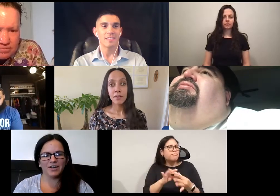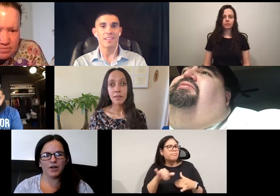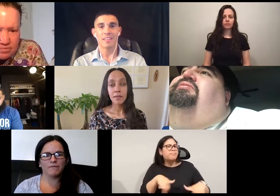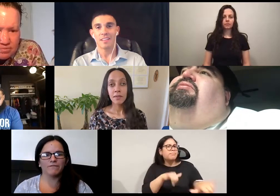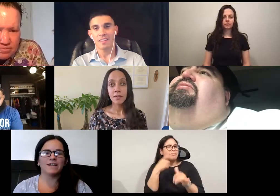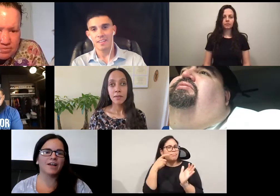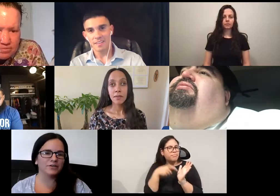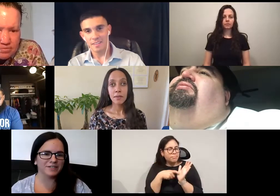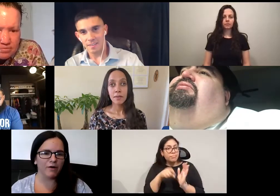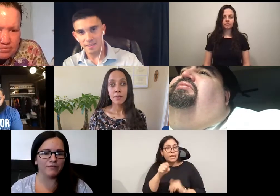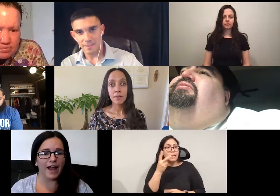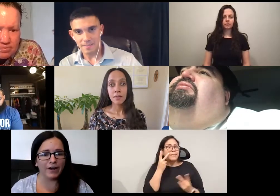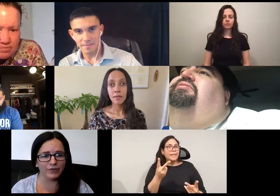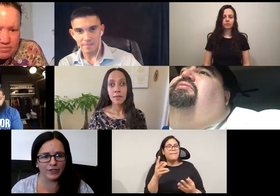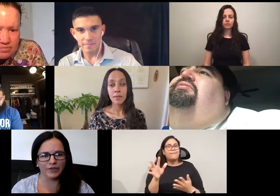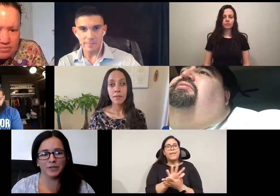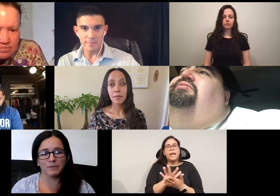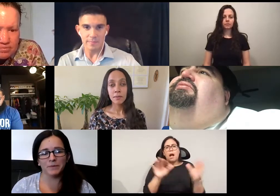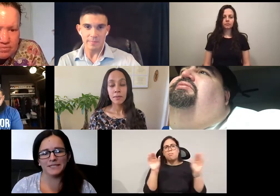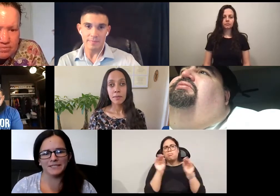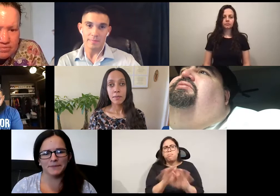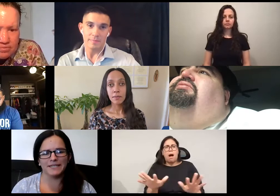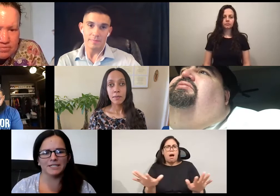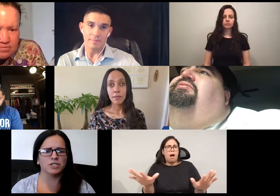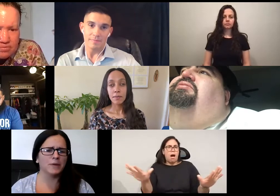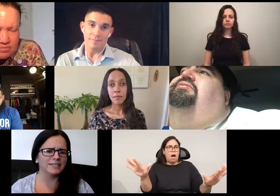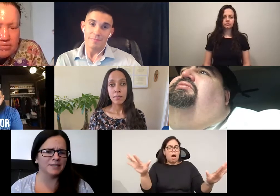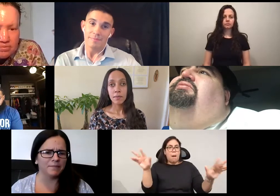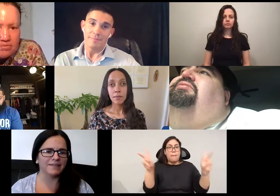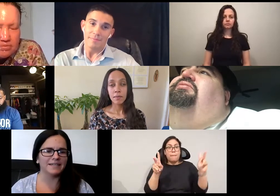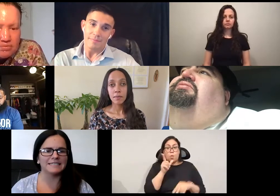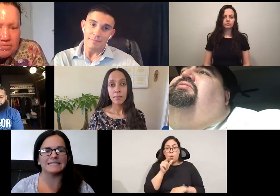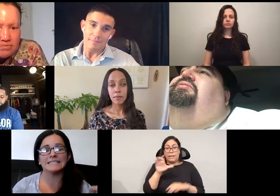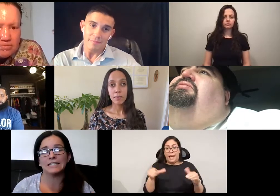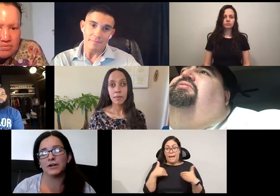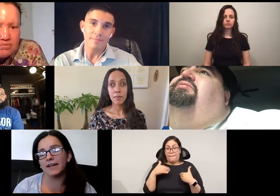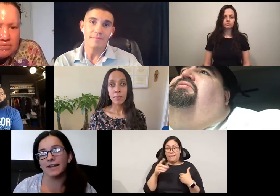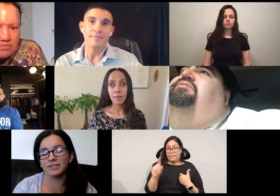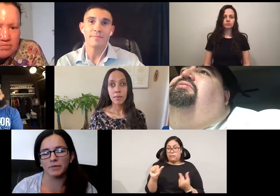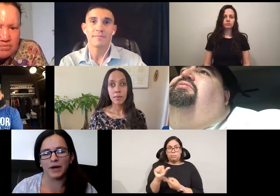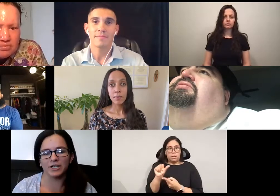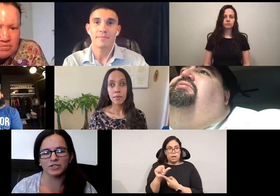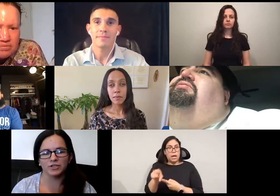see, videos go viral of people with disabilities doing something that is considered inspirational to